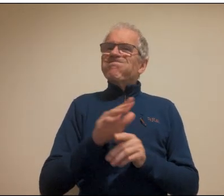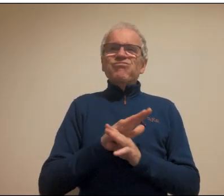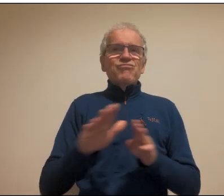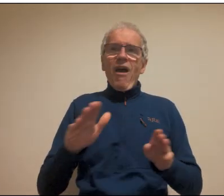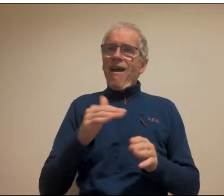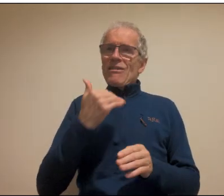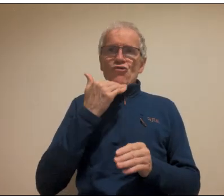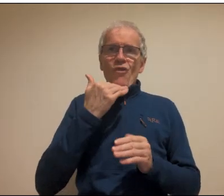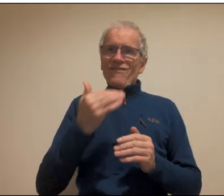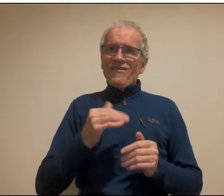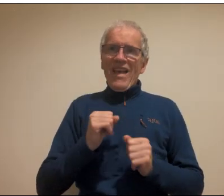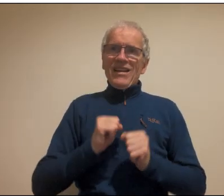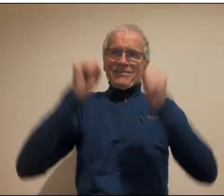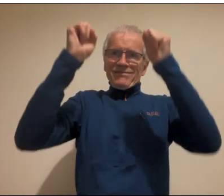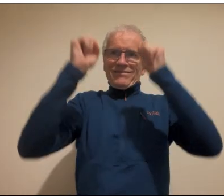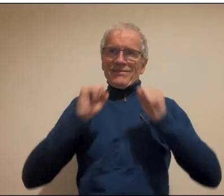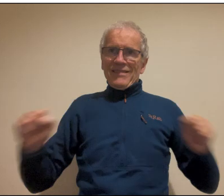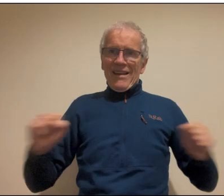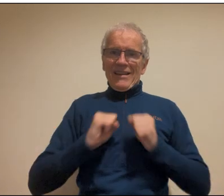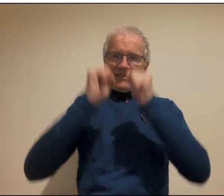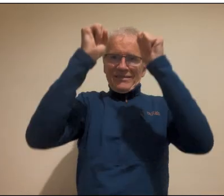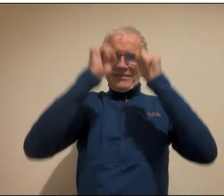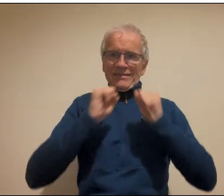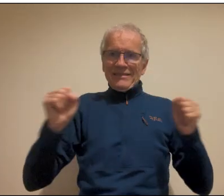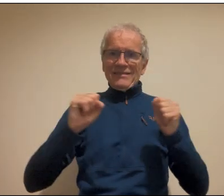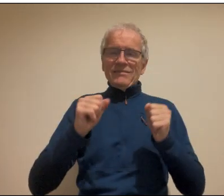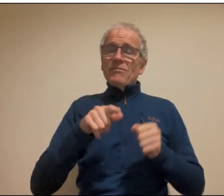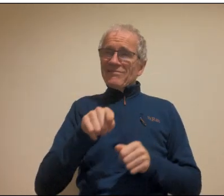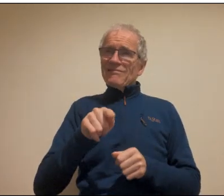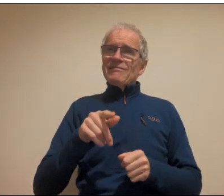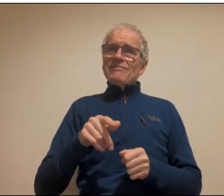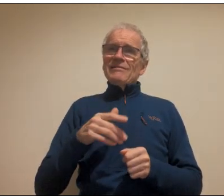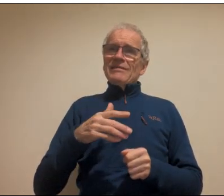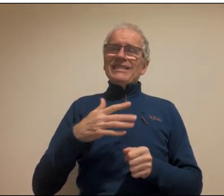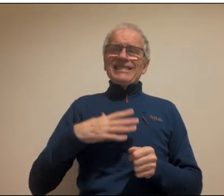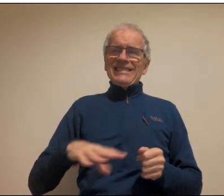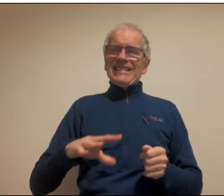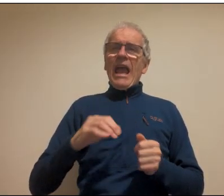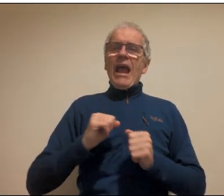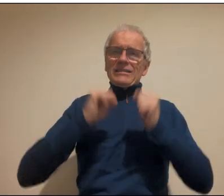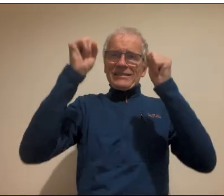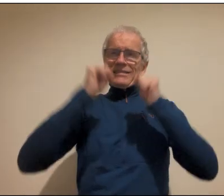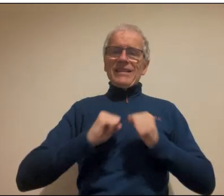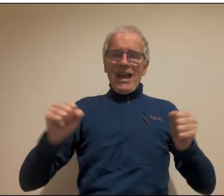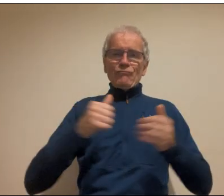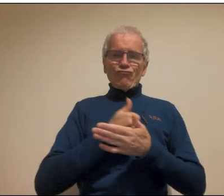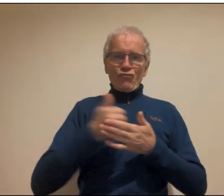diet, exercise can also help you maintain a healthy weight.